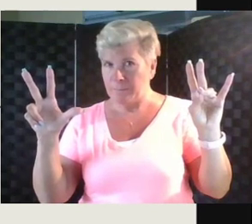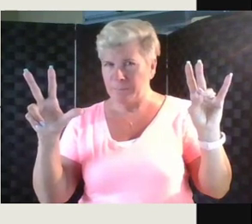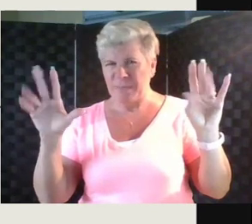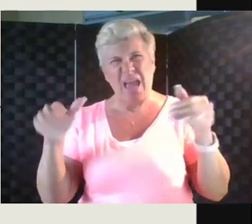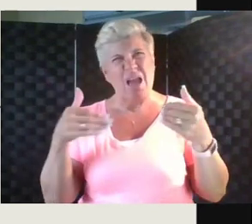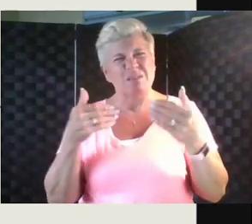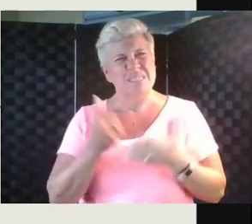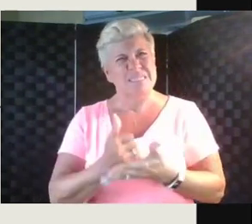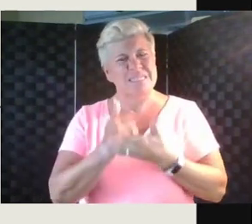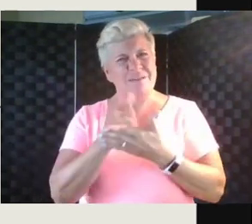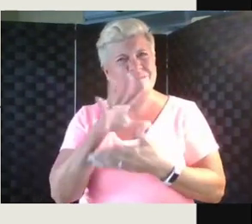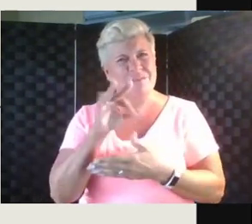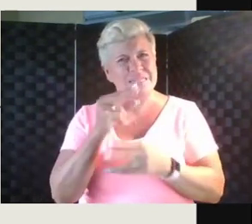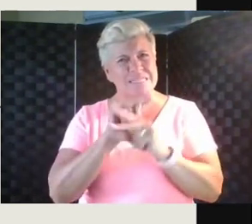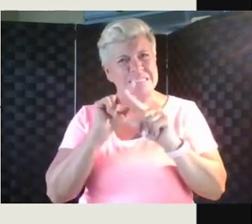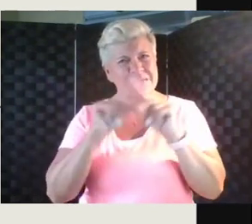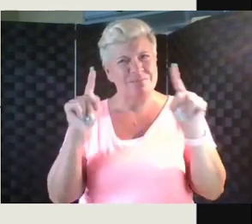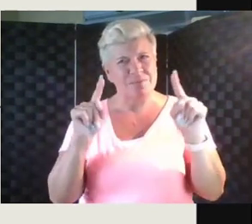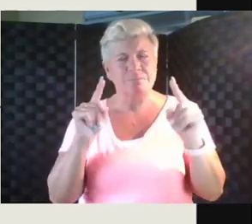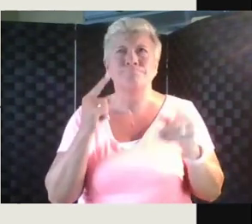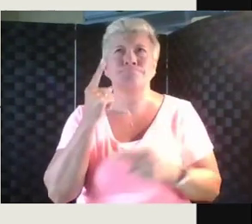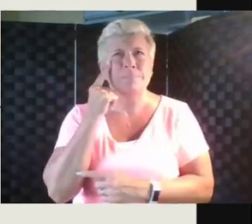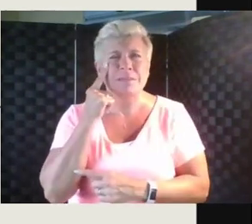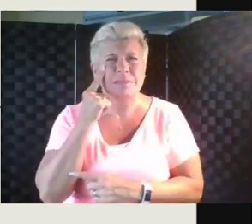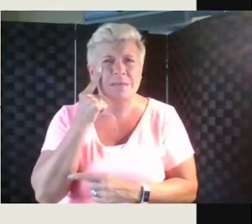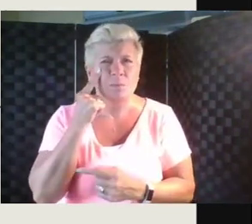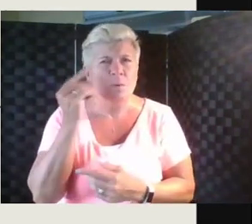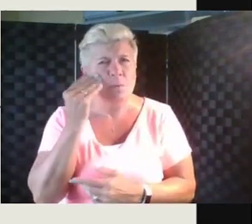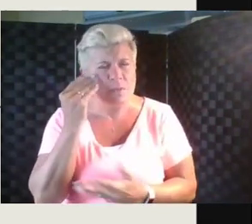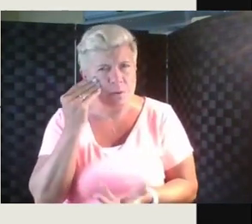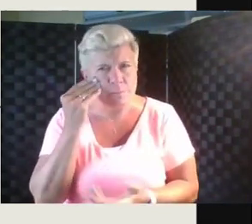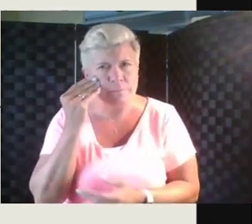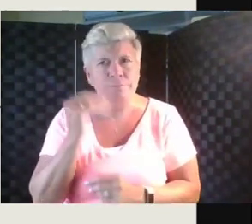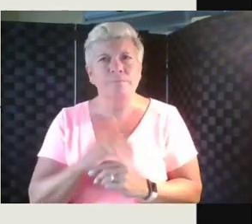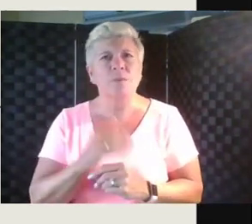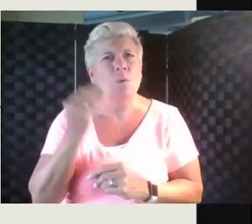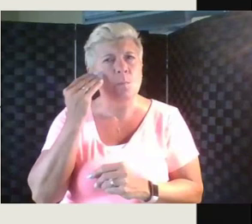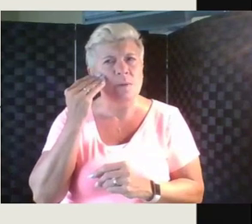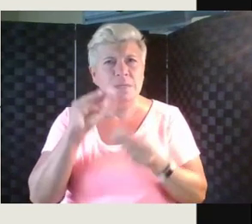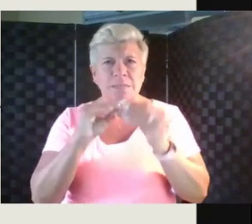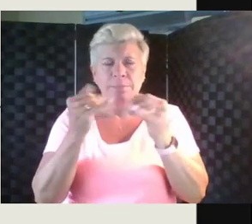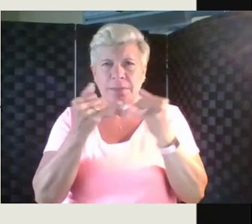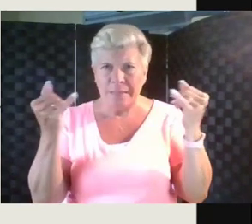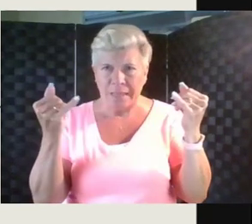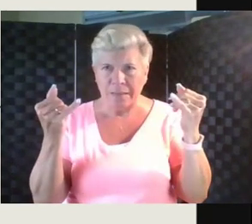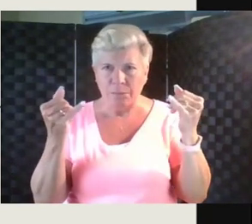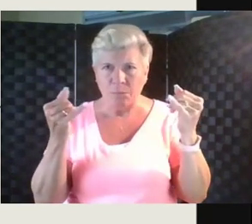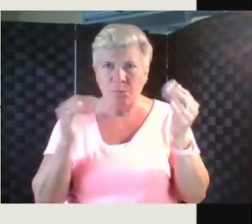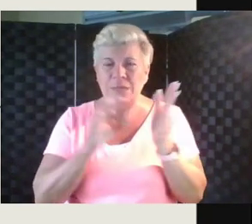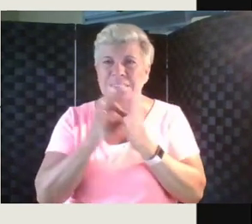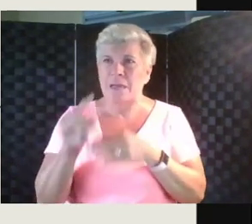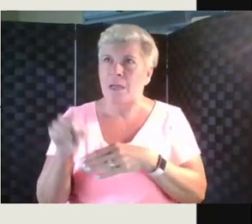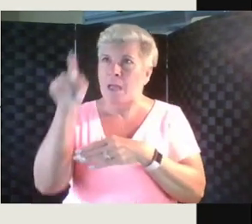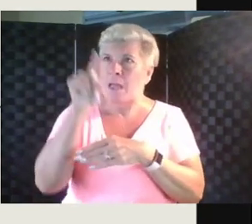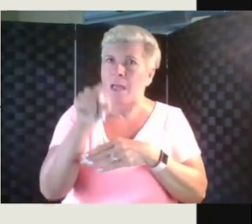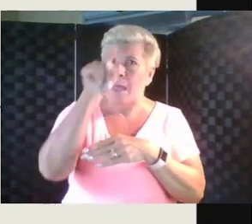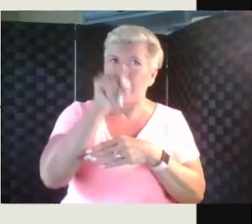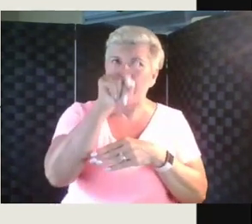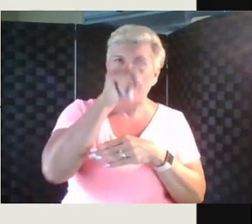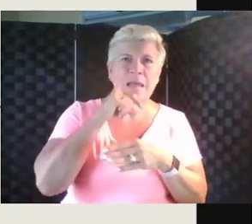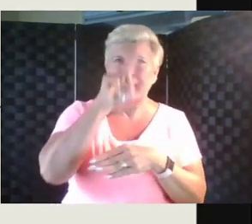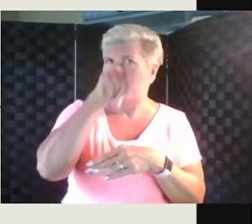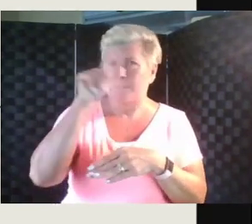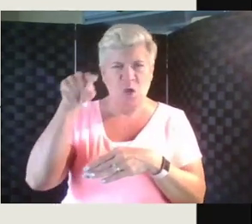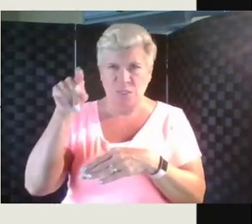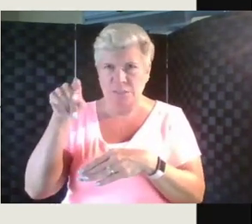this going to help us find the difference? Well, let's think about what we know. We know that on number lines we count hops, not marks. We also know